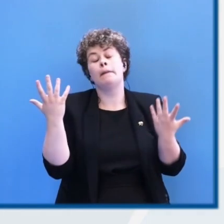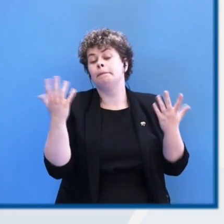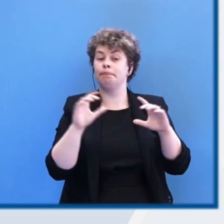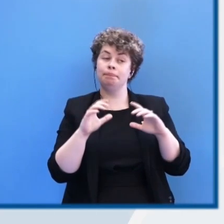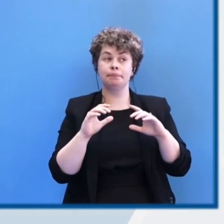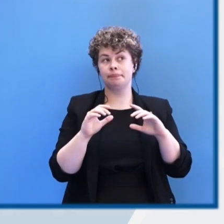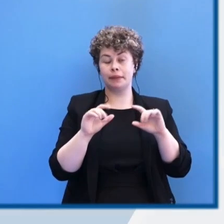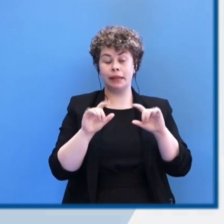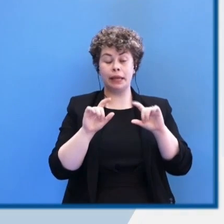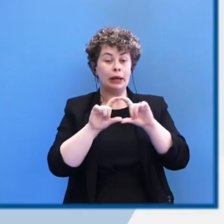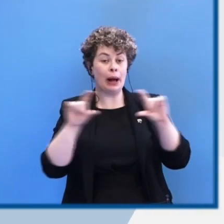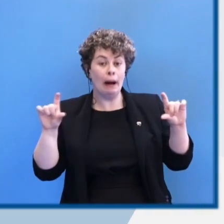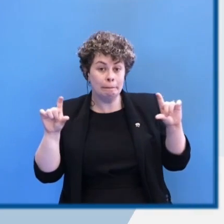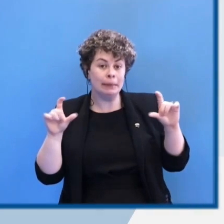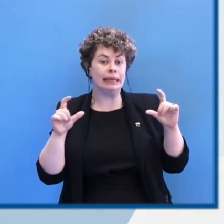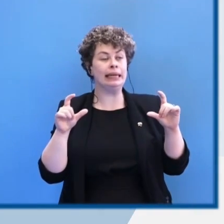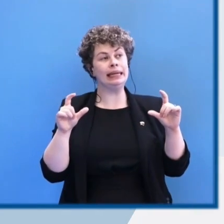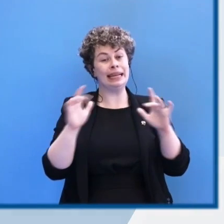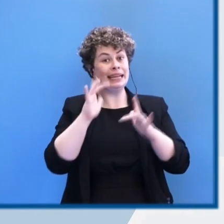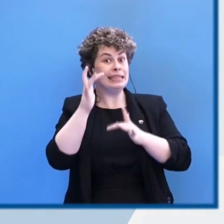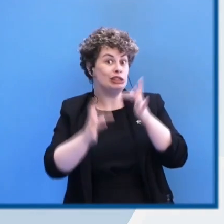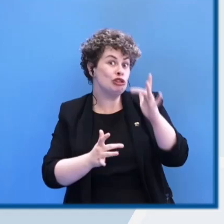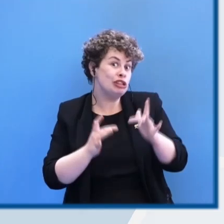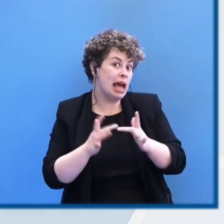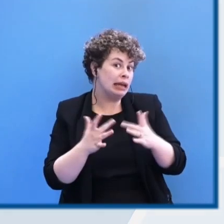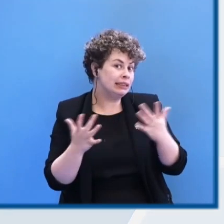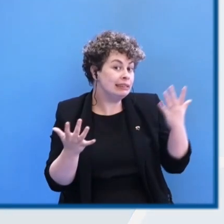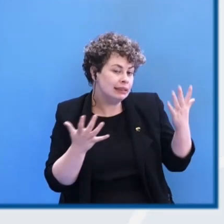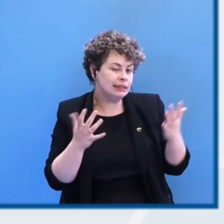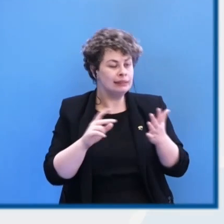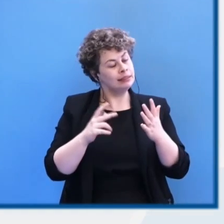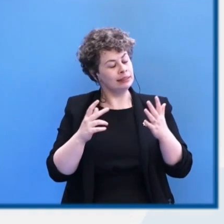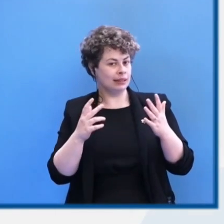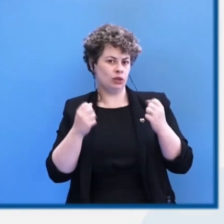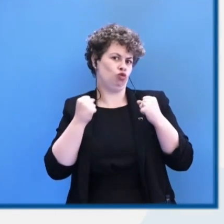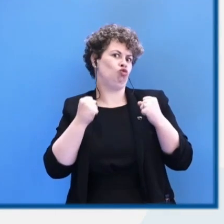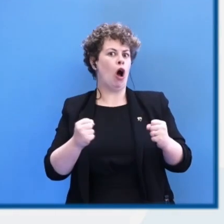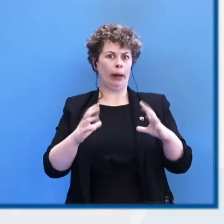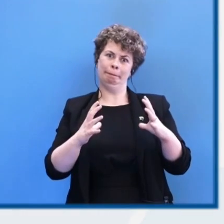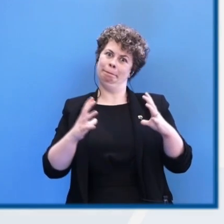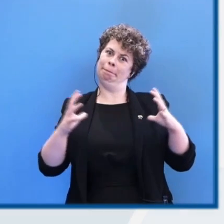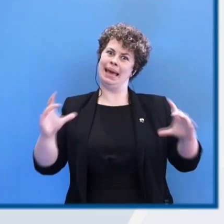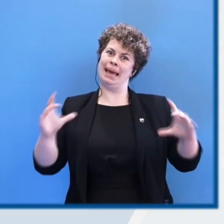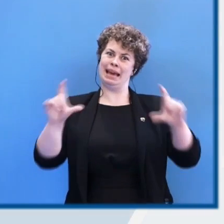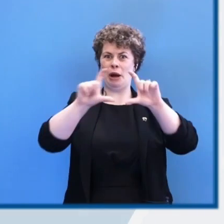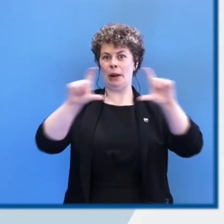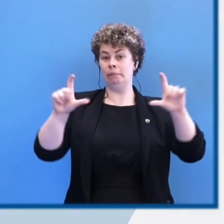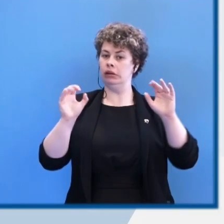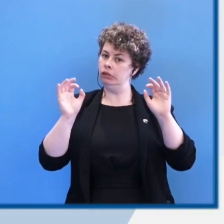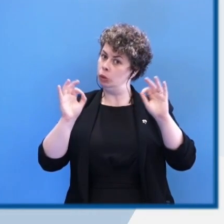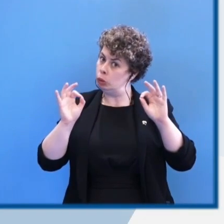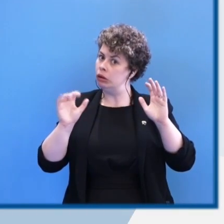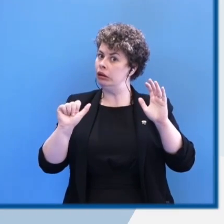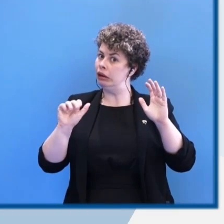have access to what we sometimes refer to as big data. There are satellites everywhere. How can big data help